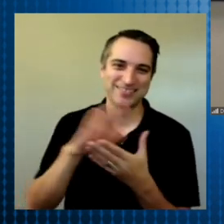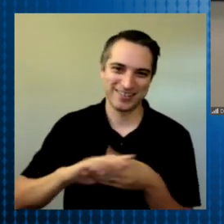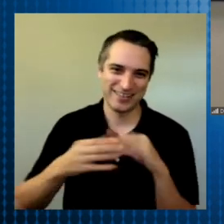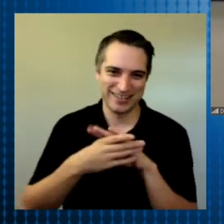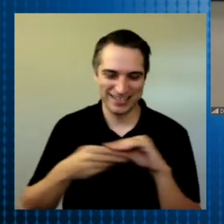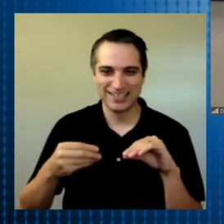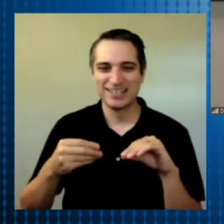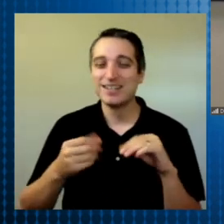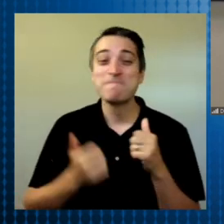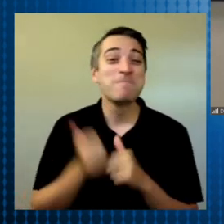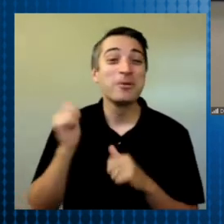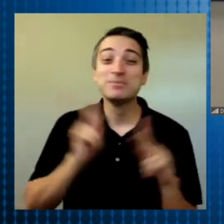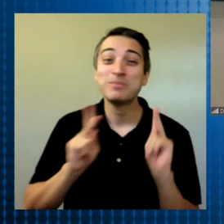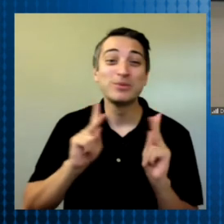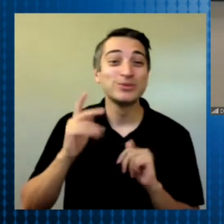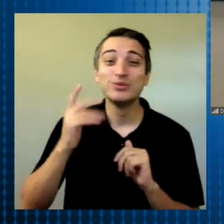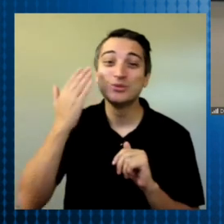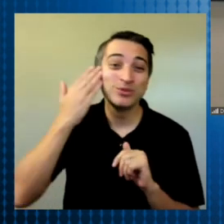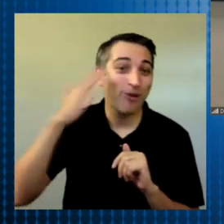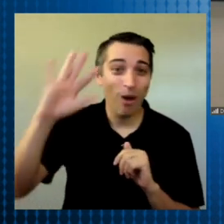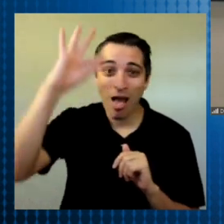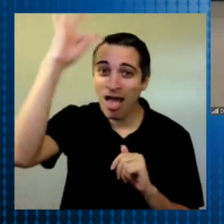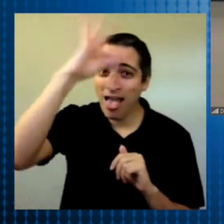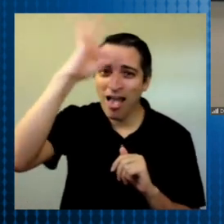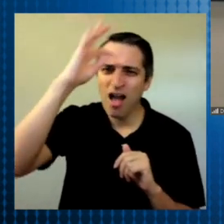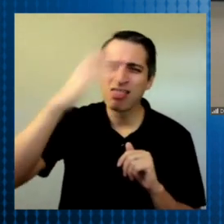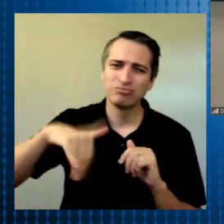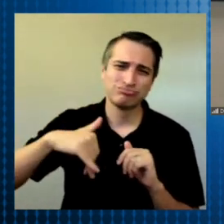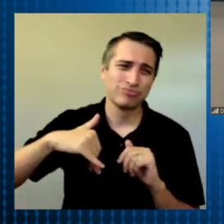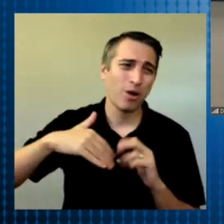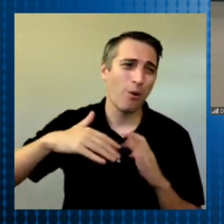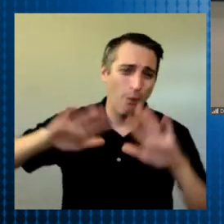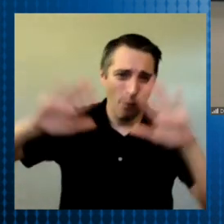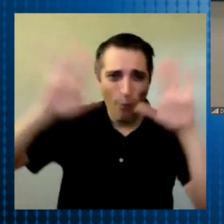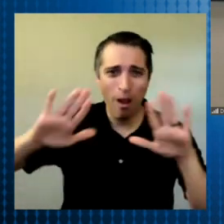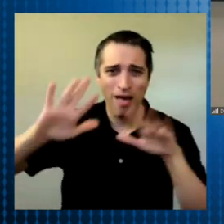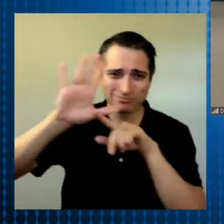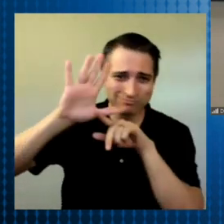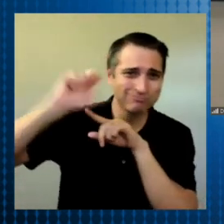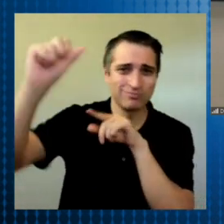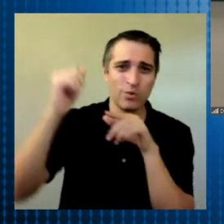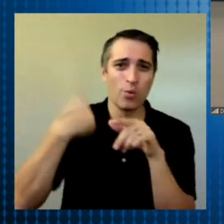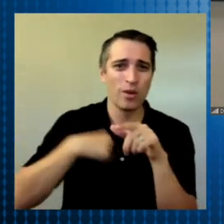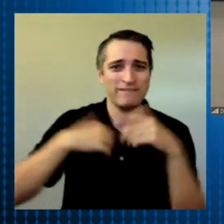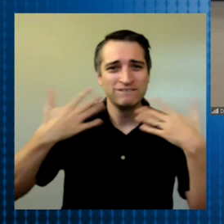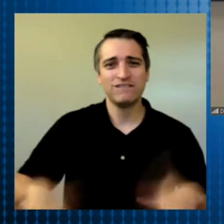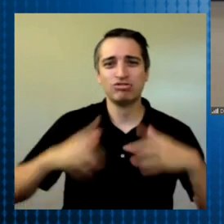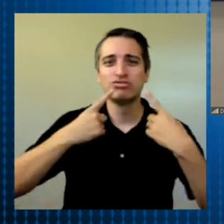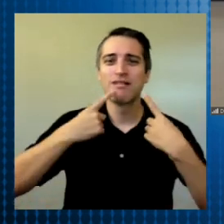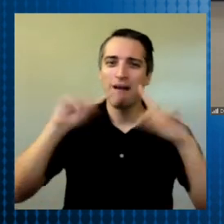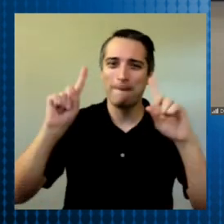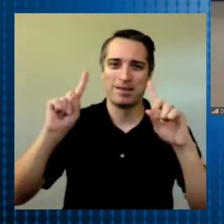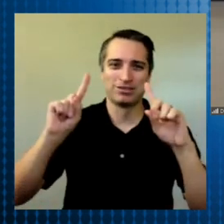most people don't know of the tremendous things that we have accomplished in business, in Black America,